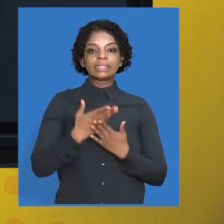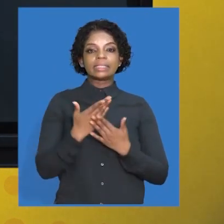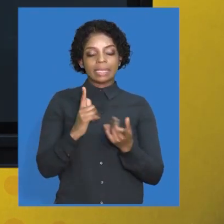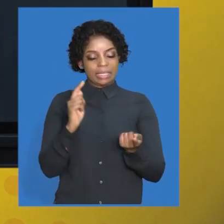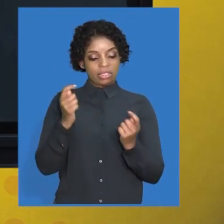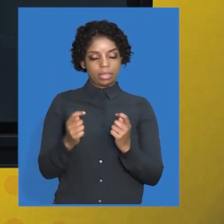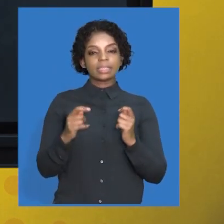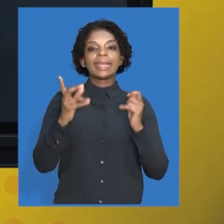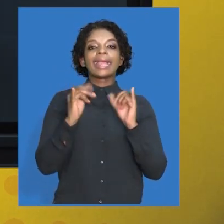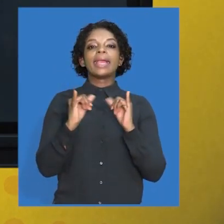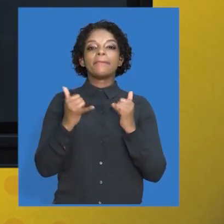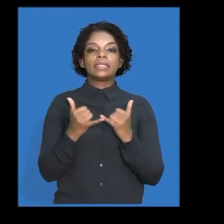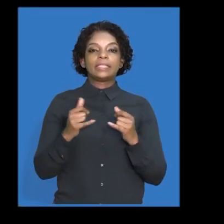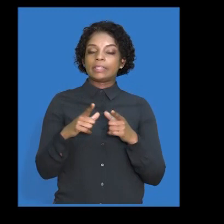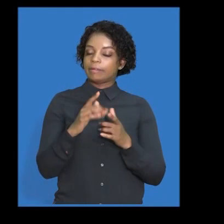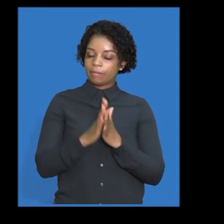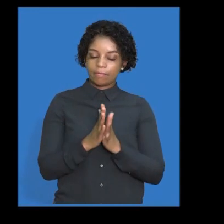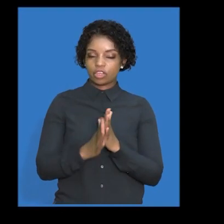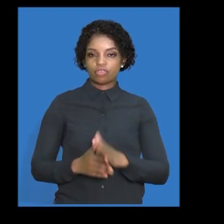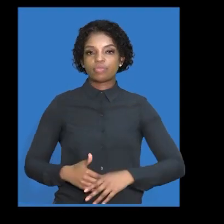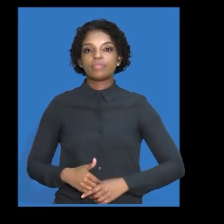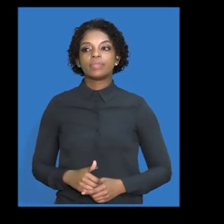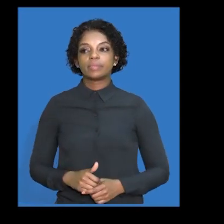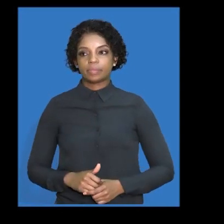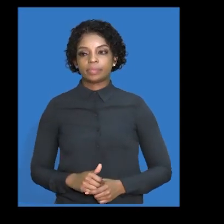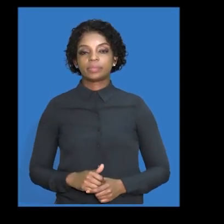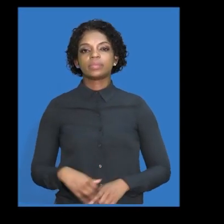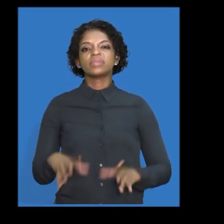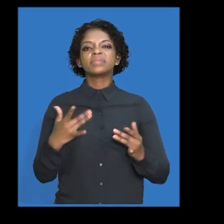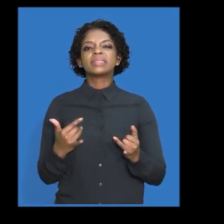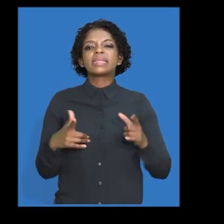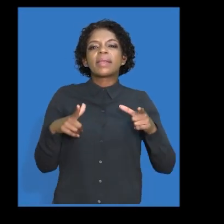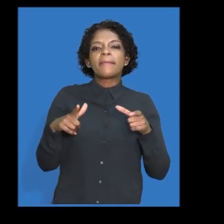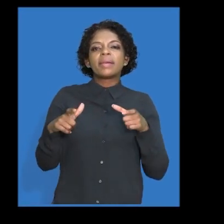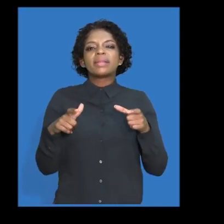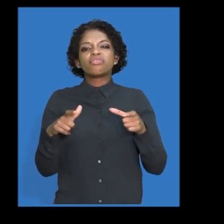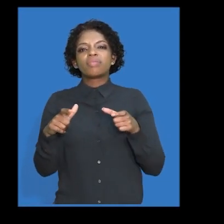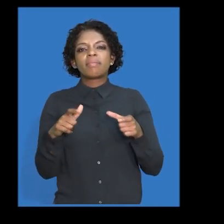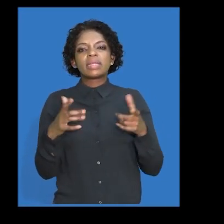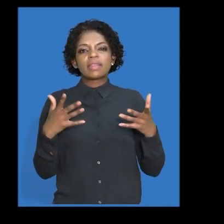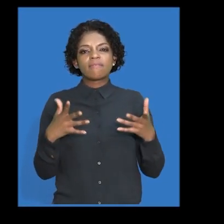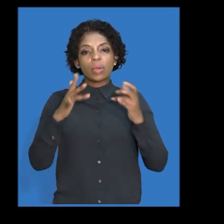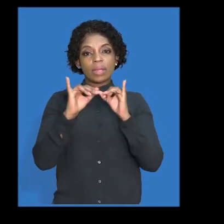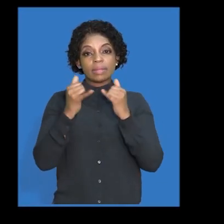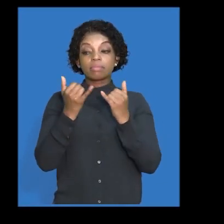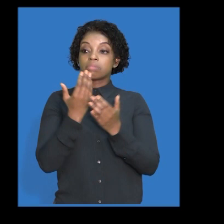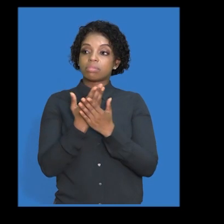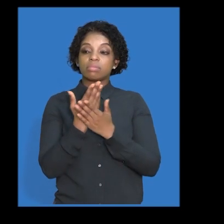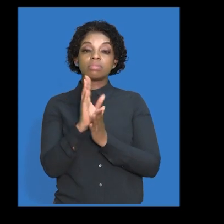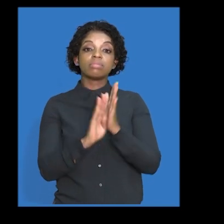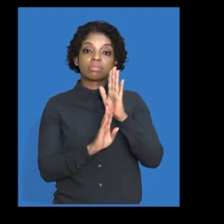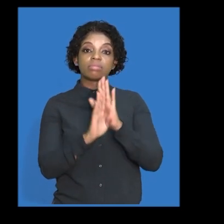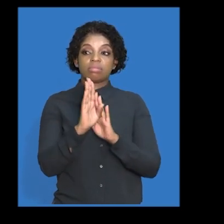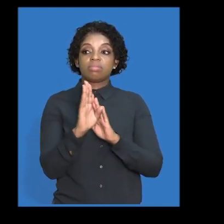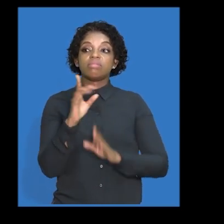company completely. If we look, the management of a company can improve since directors are